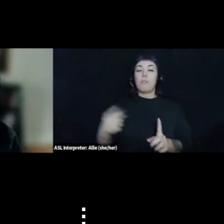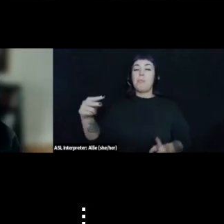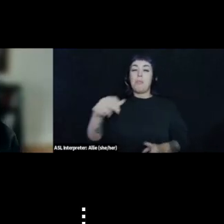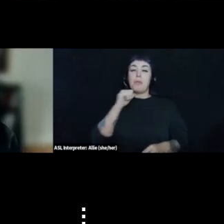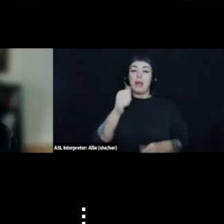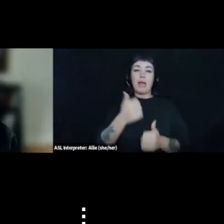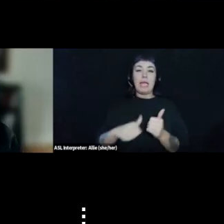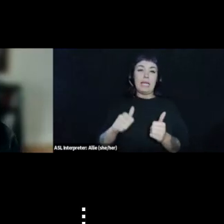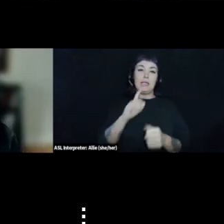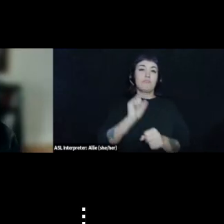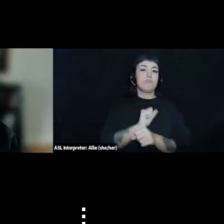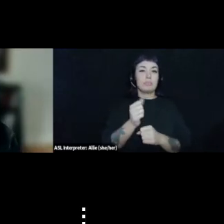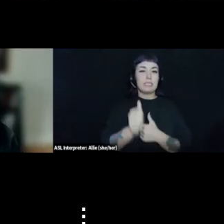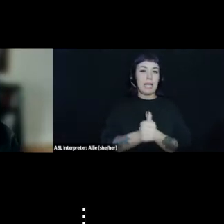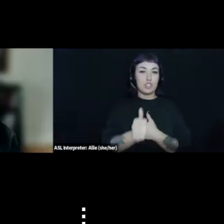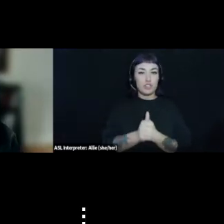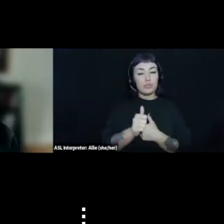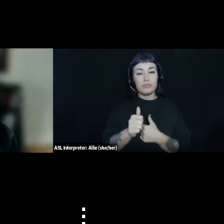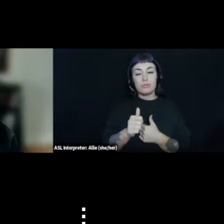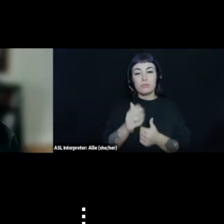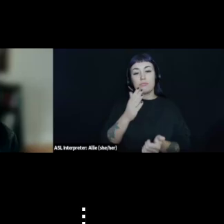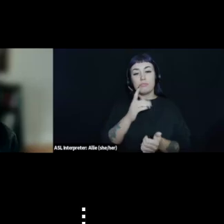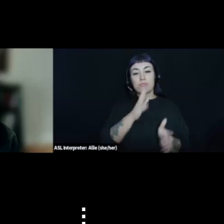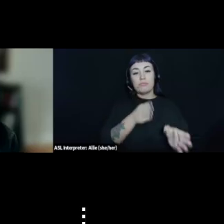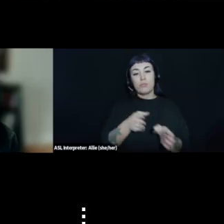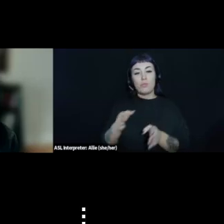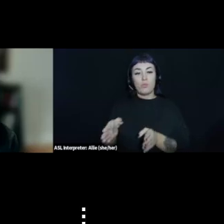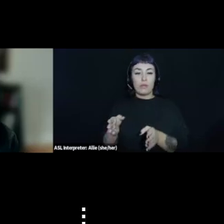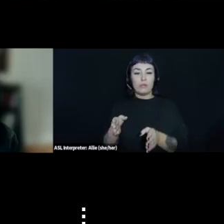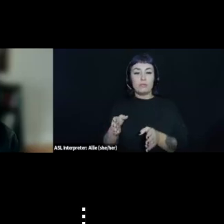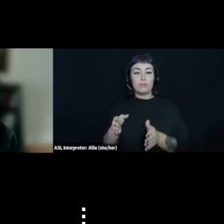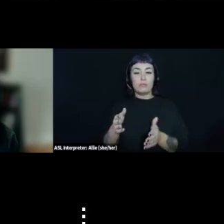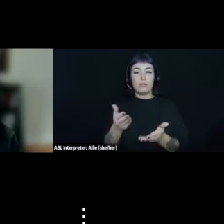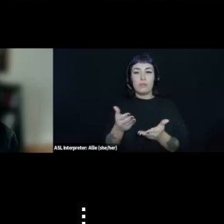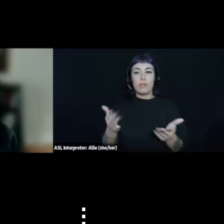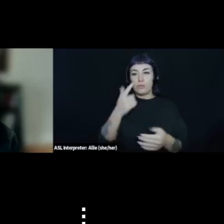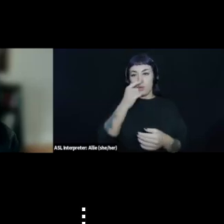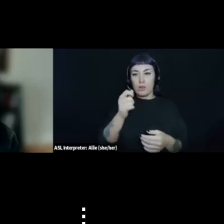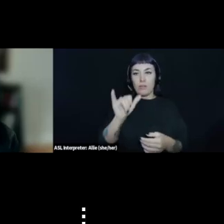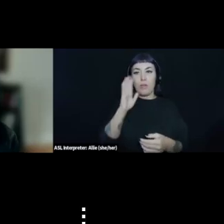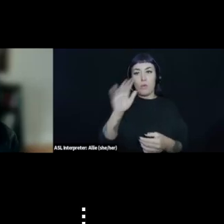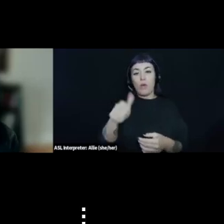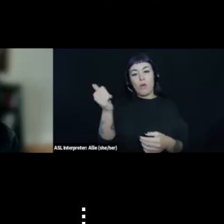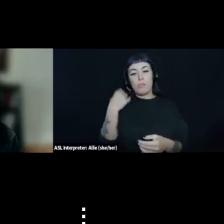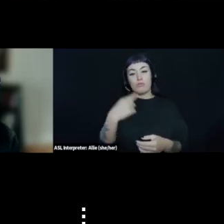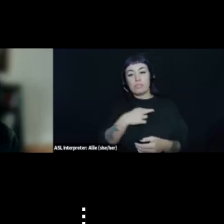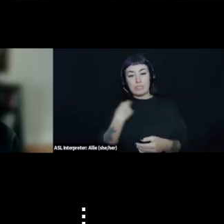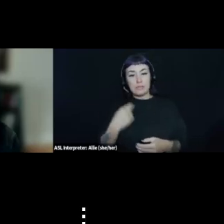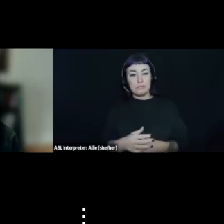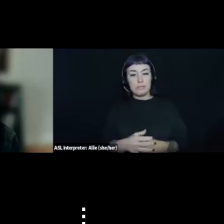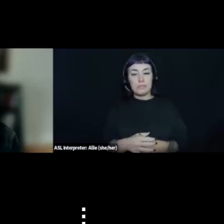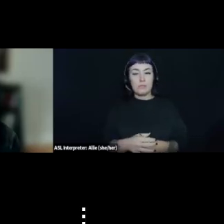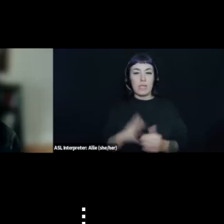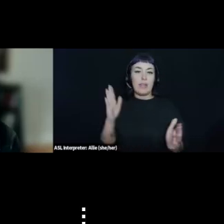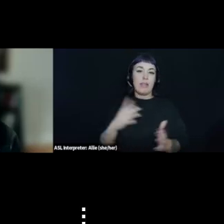any immediate danger. So there are ways to enact things we're interested in that would otherwise be risky in less